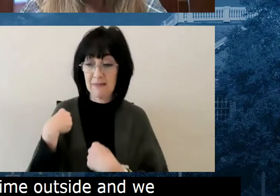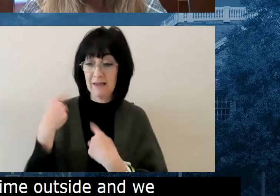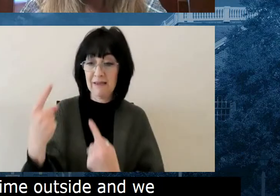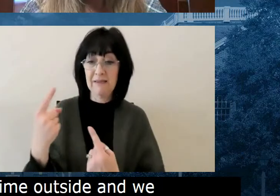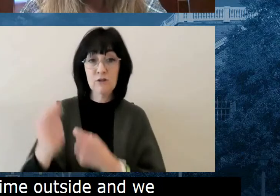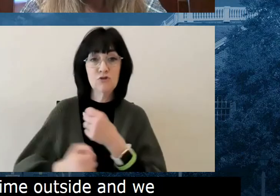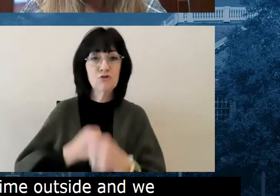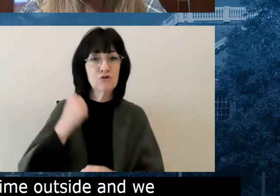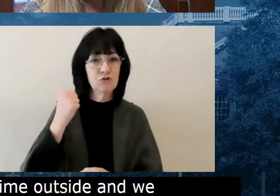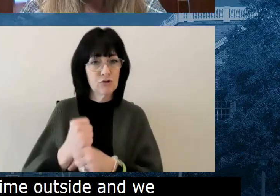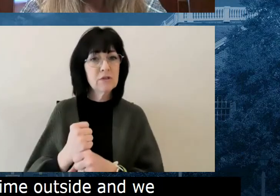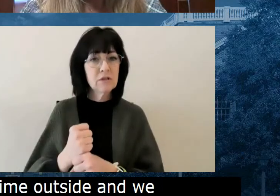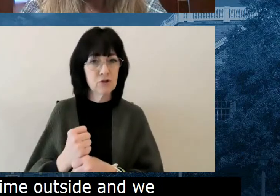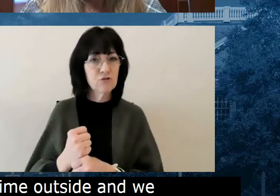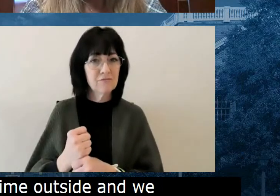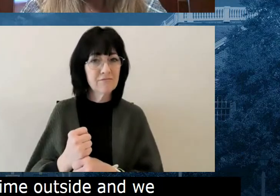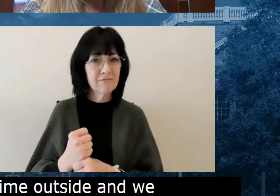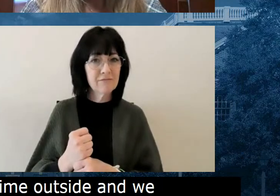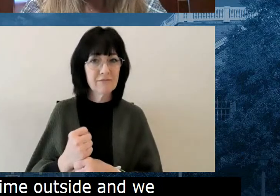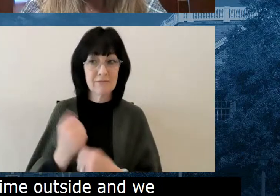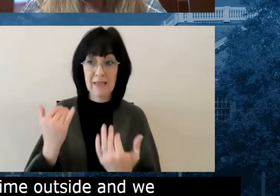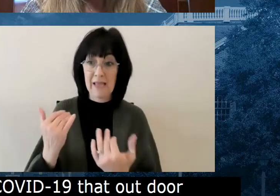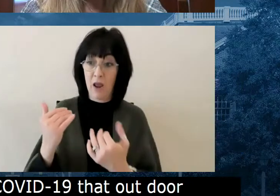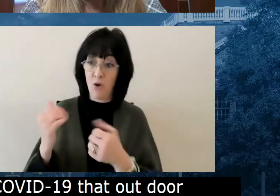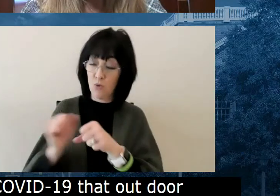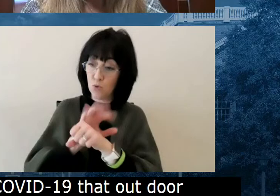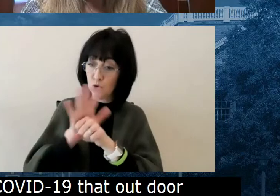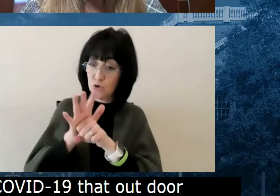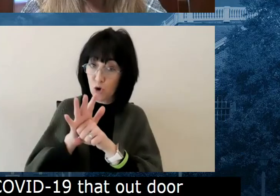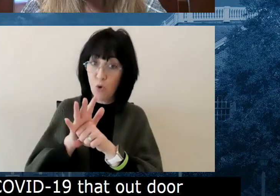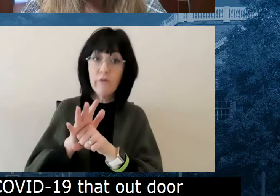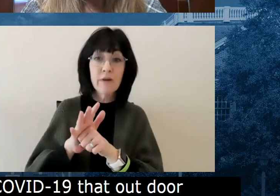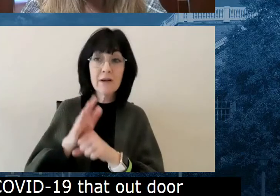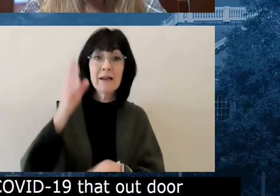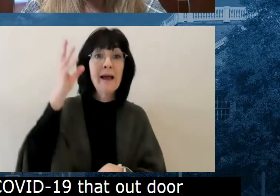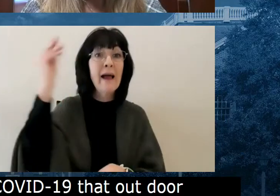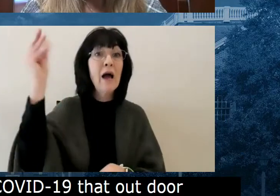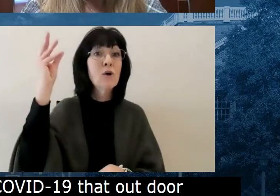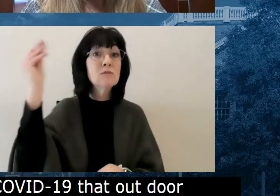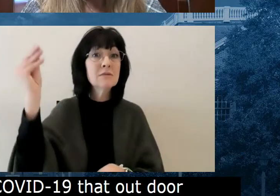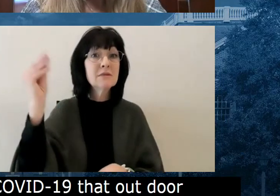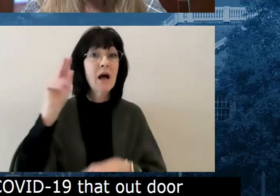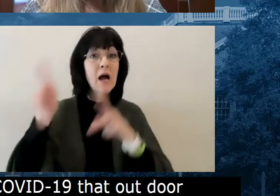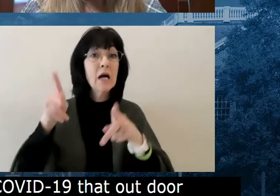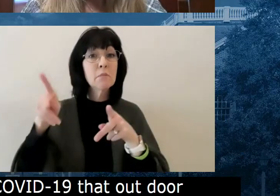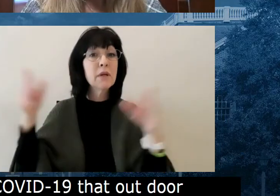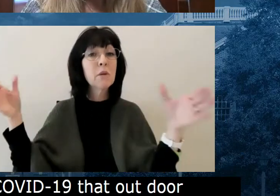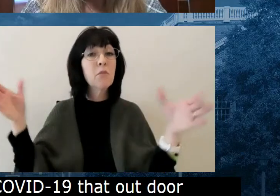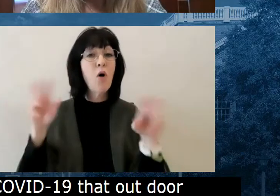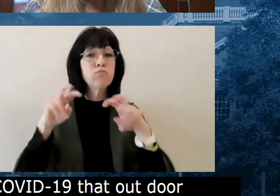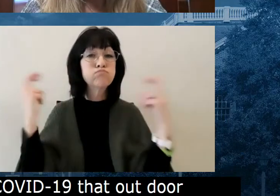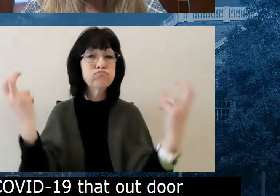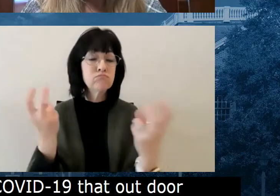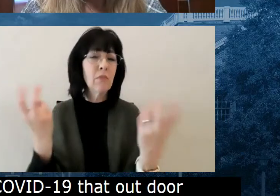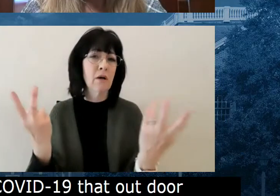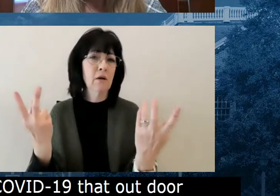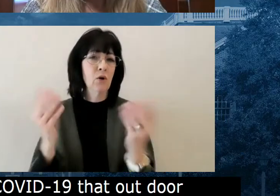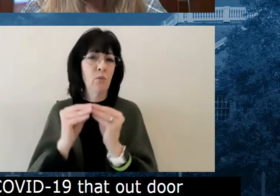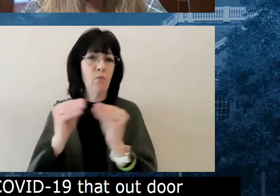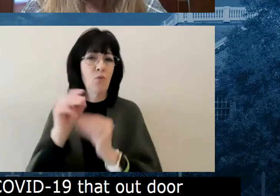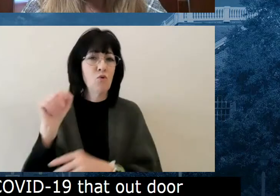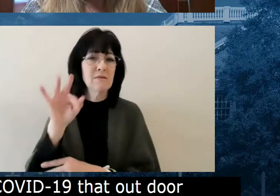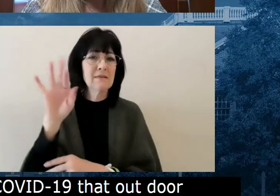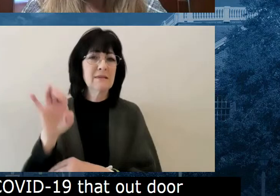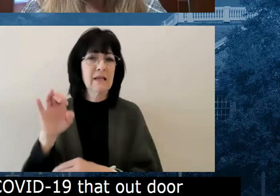outdoor spaces are much less riskier than indoor spaces. And so with more people moving outside, just look at our graph of hospitalizations and you